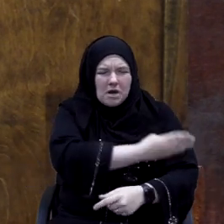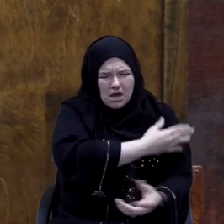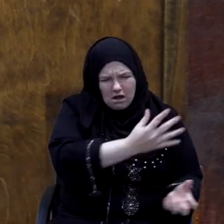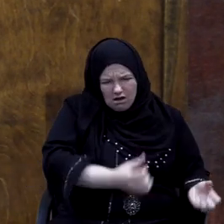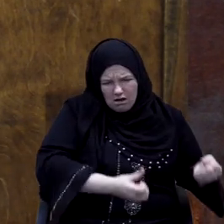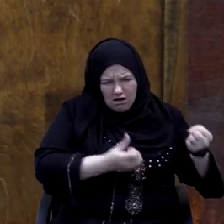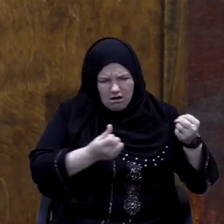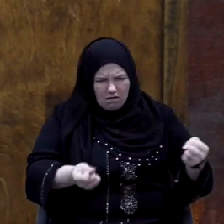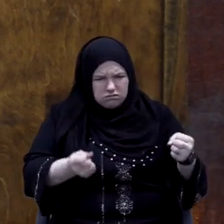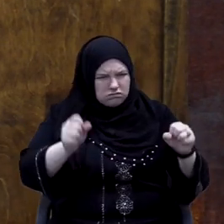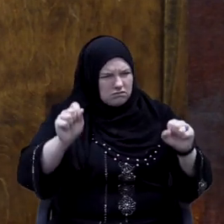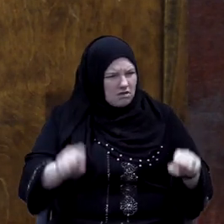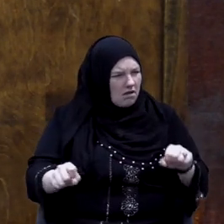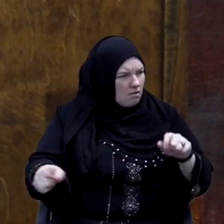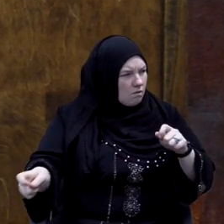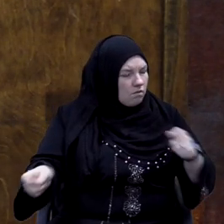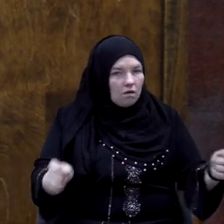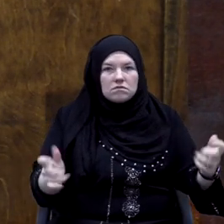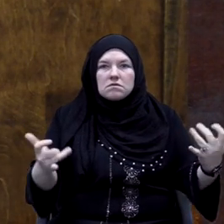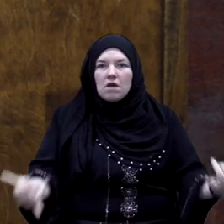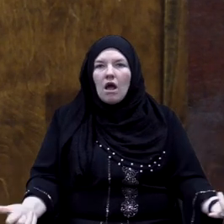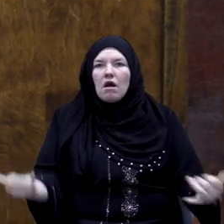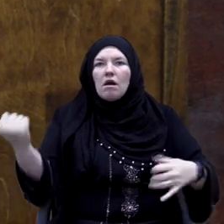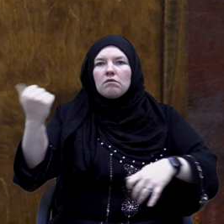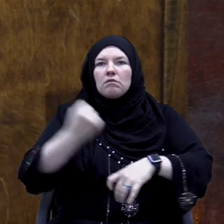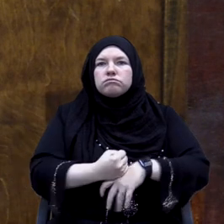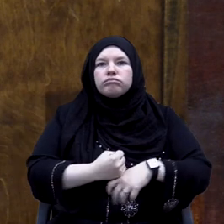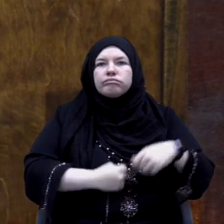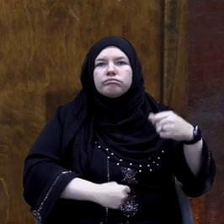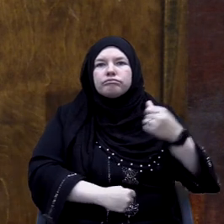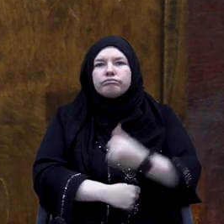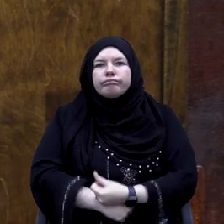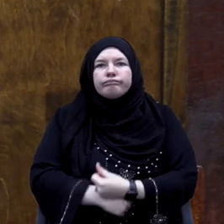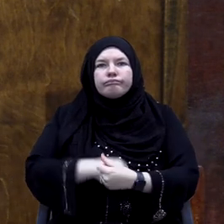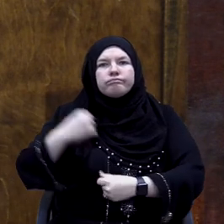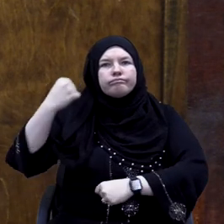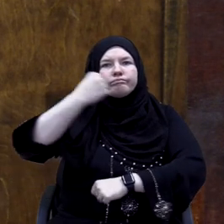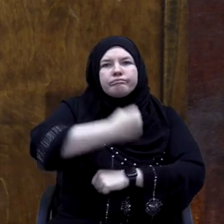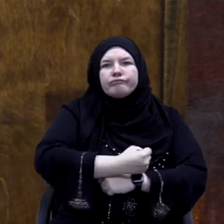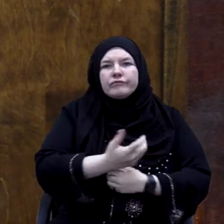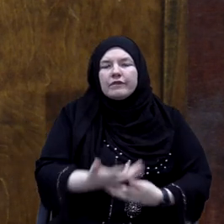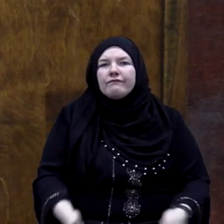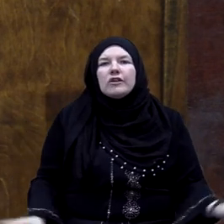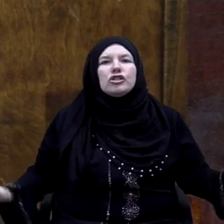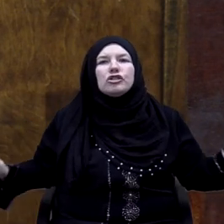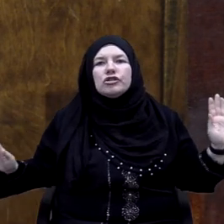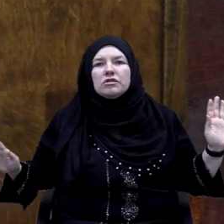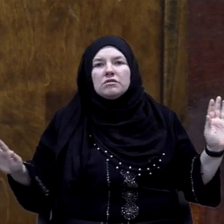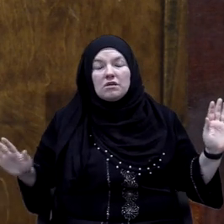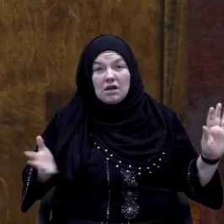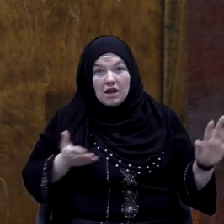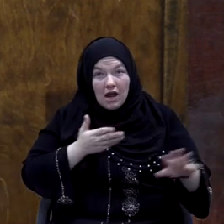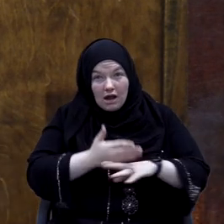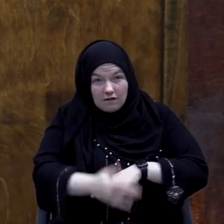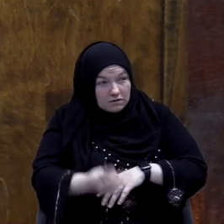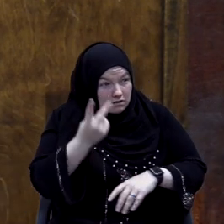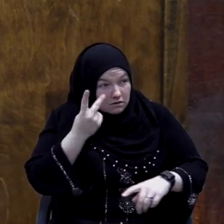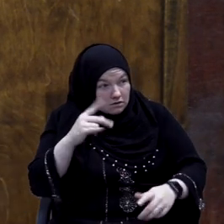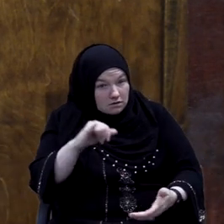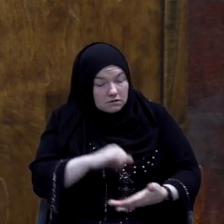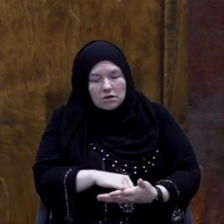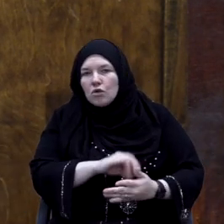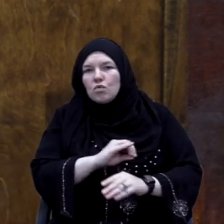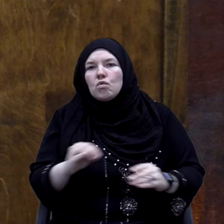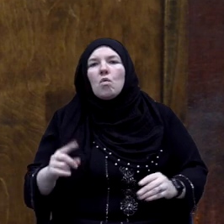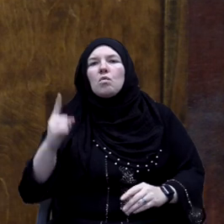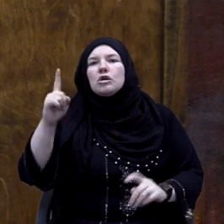Allah working according to His promise. No one after that should doubt the promises of